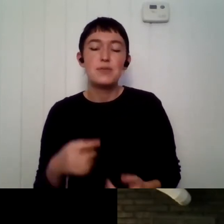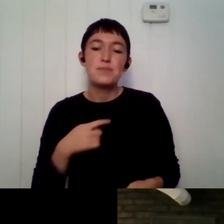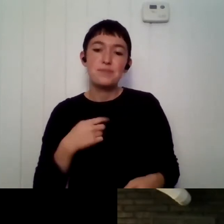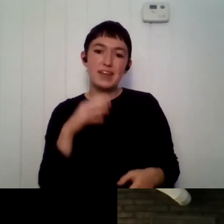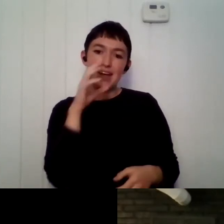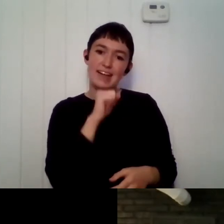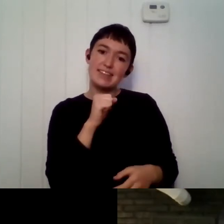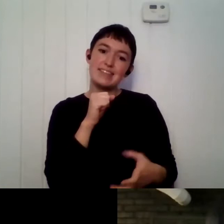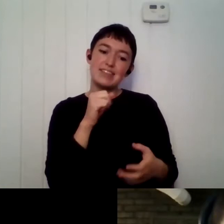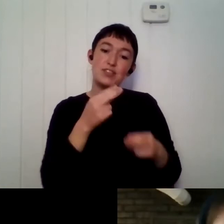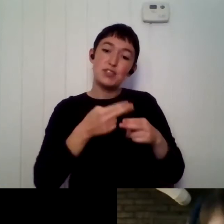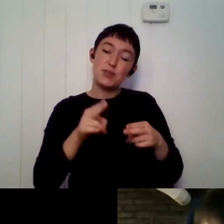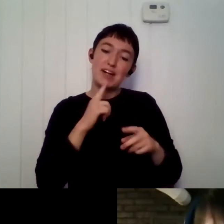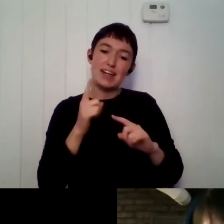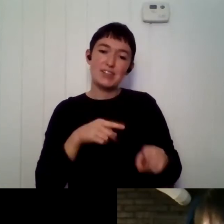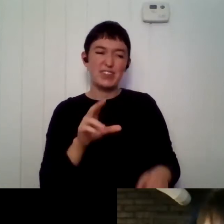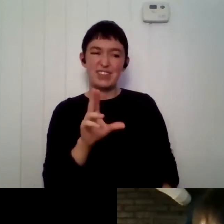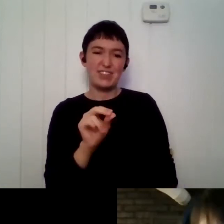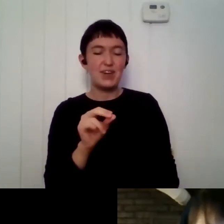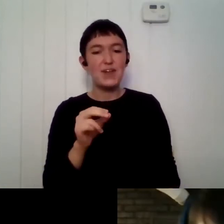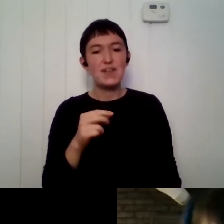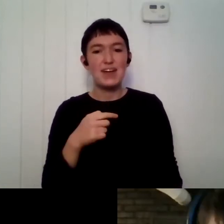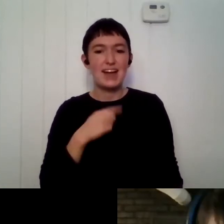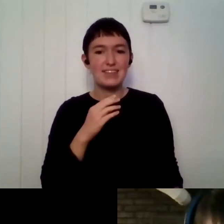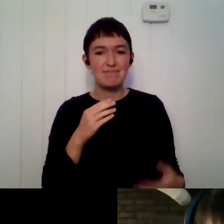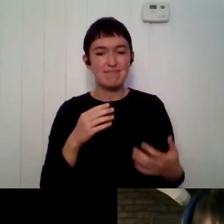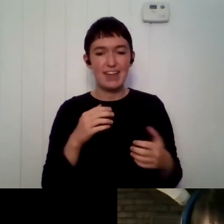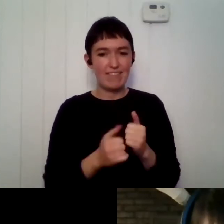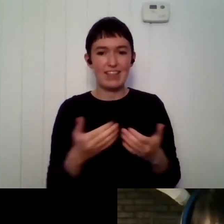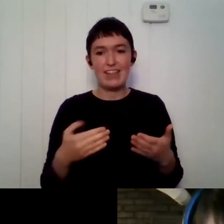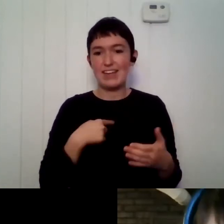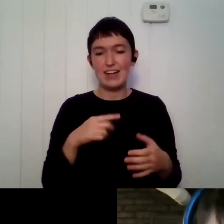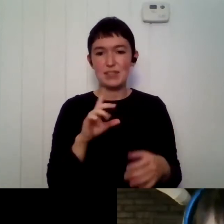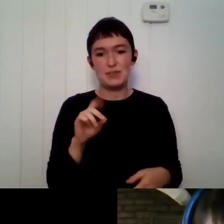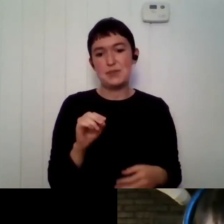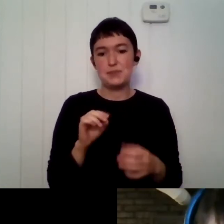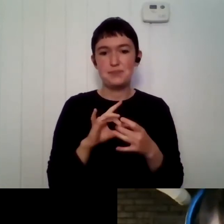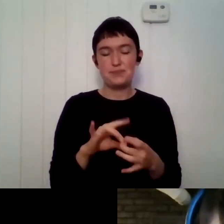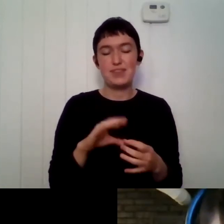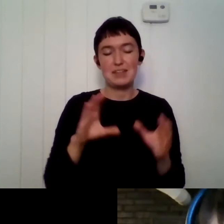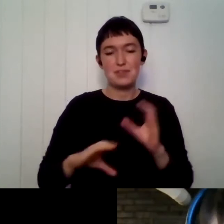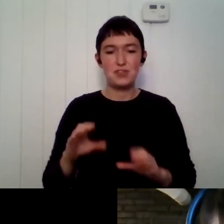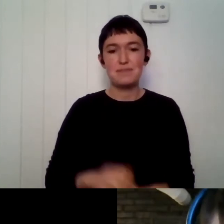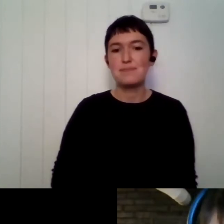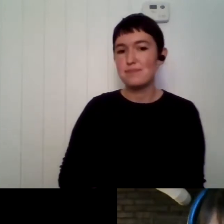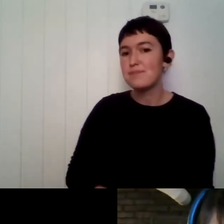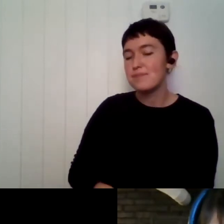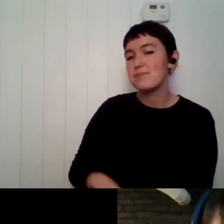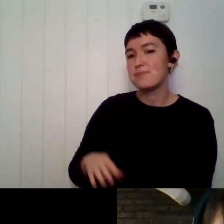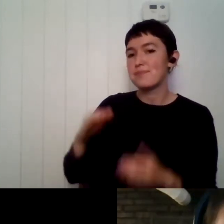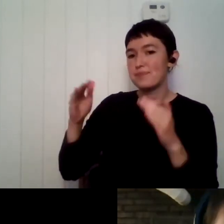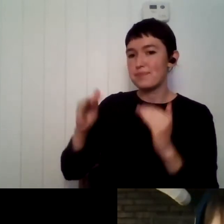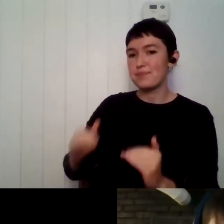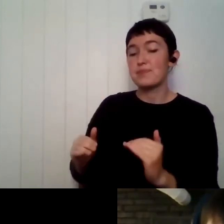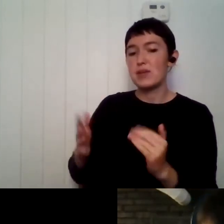is no, I have not done something which I would not consider chemistry. Cool. Antonio wants to know, what's the favorite place you've ever traveled